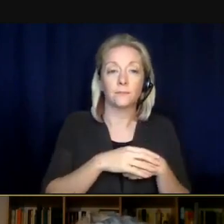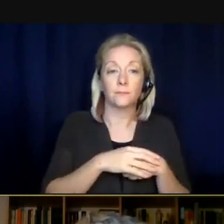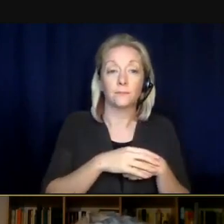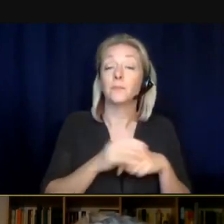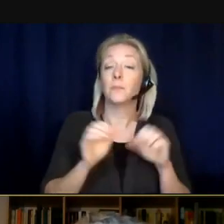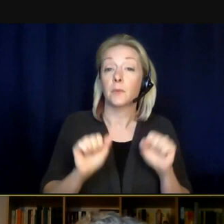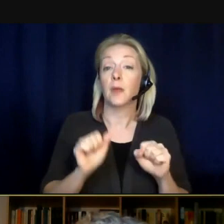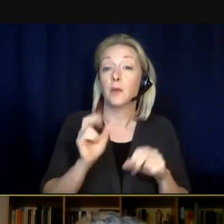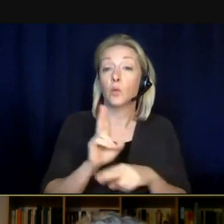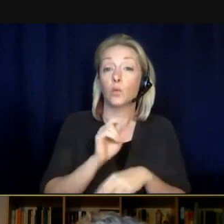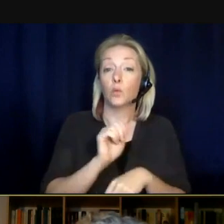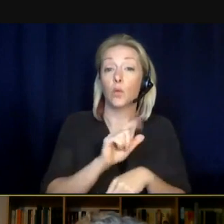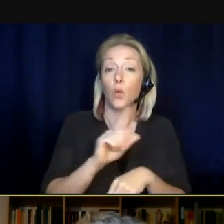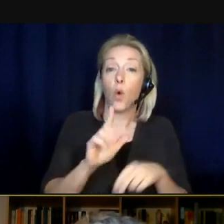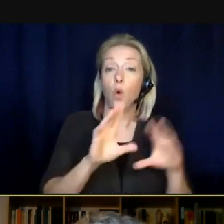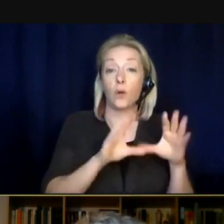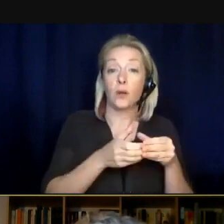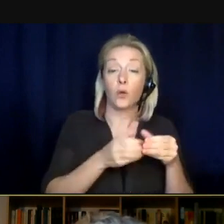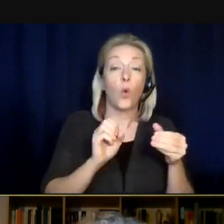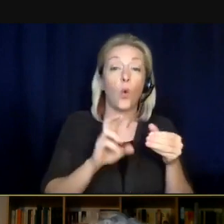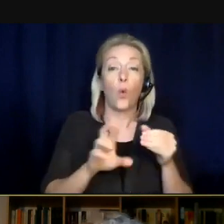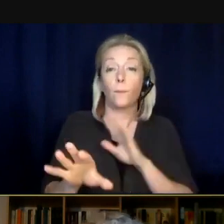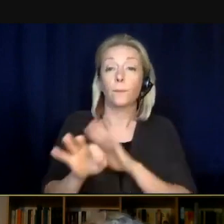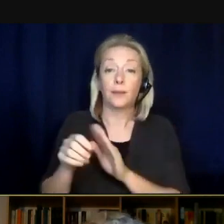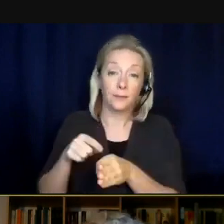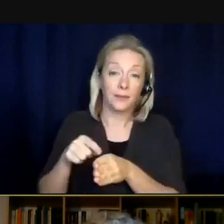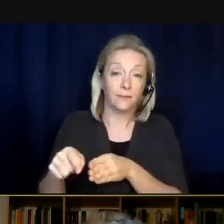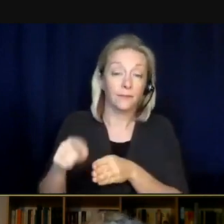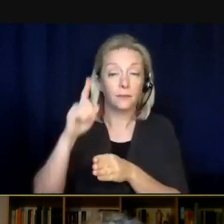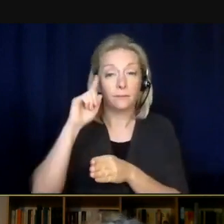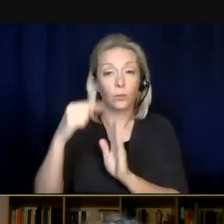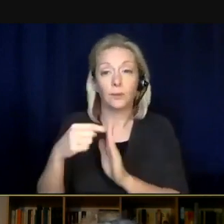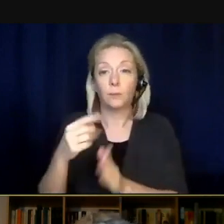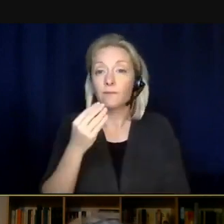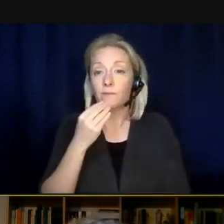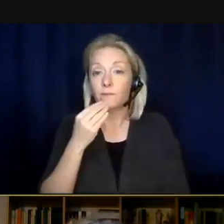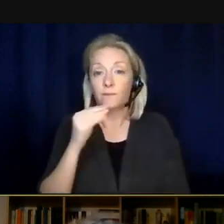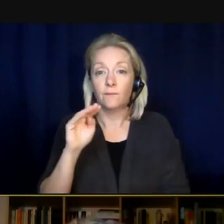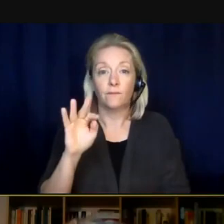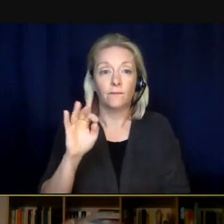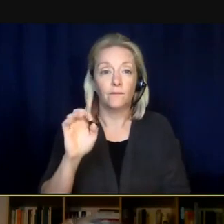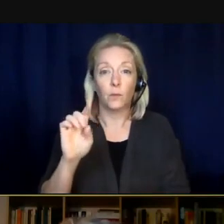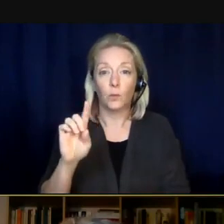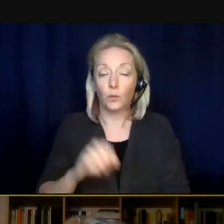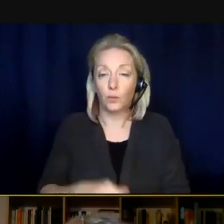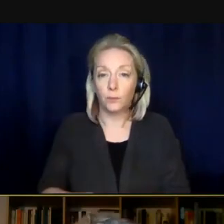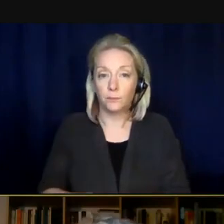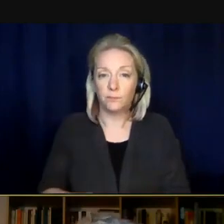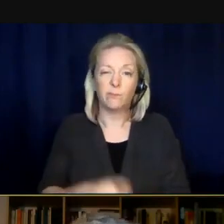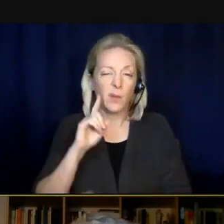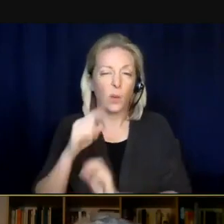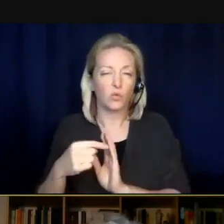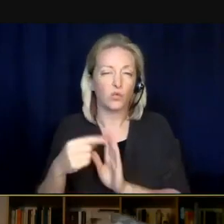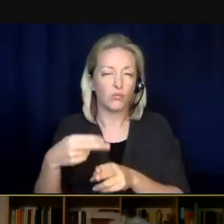all category or by foods. And what you will see will happen, and I'm gonna just do it very